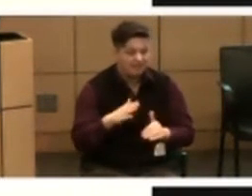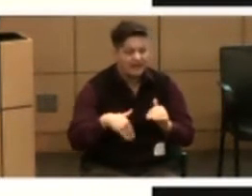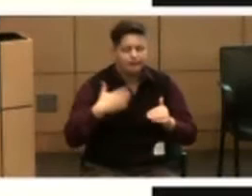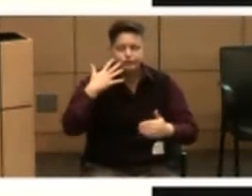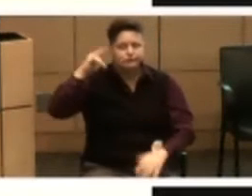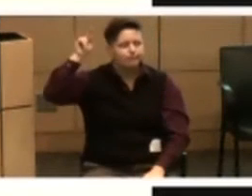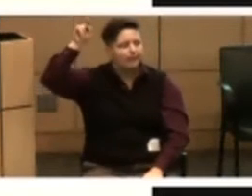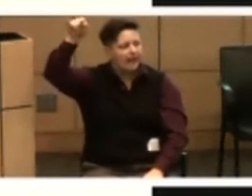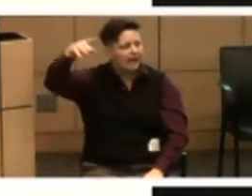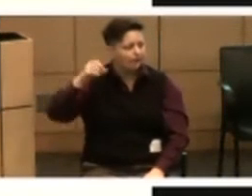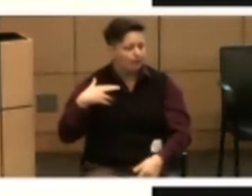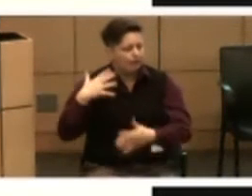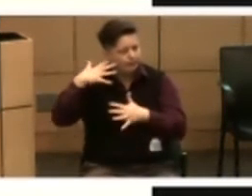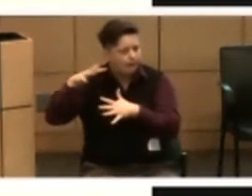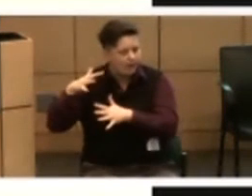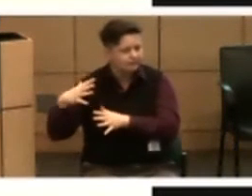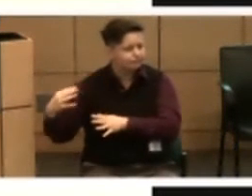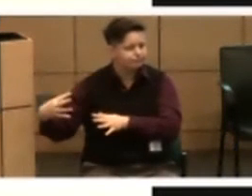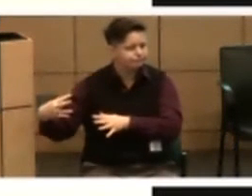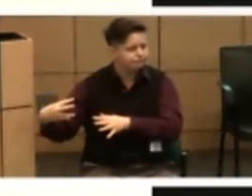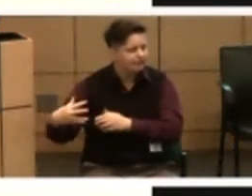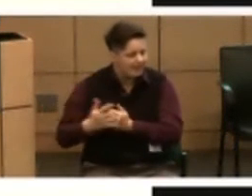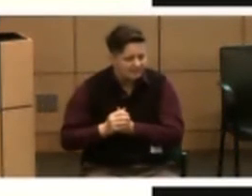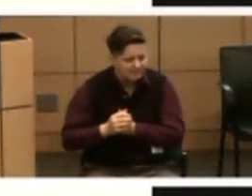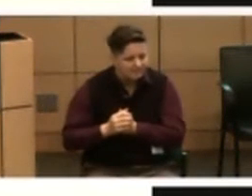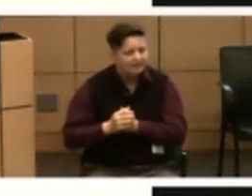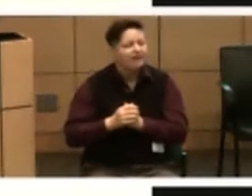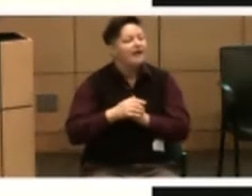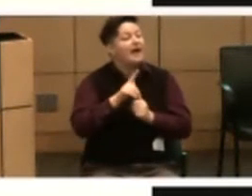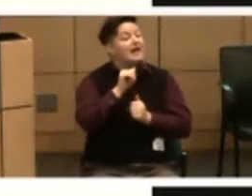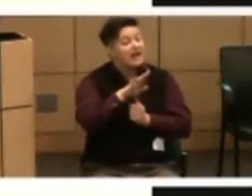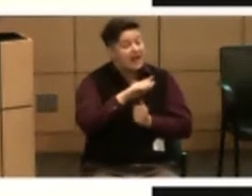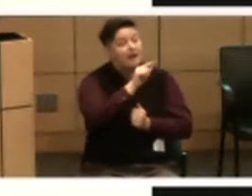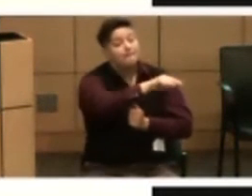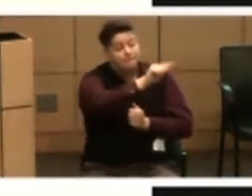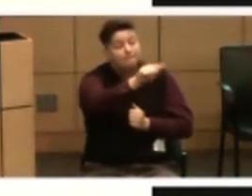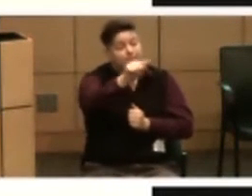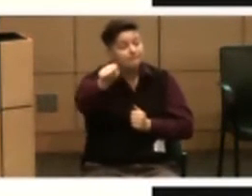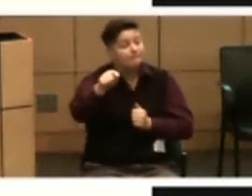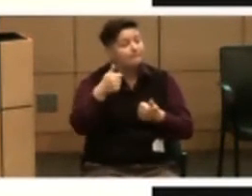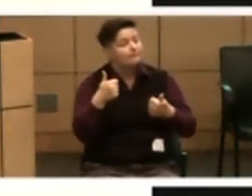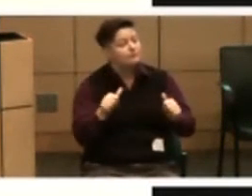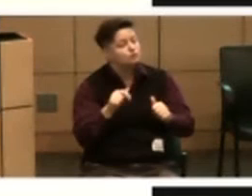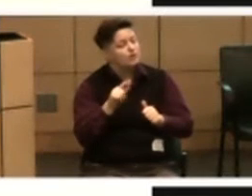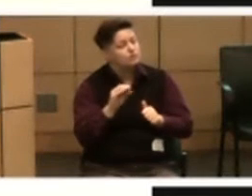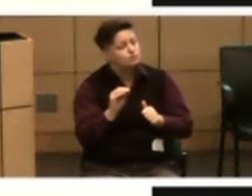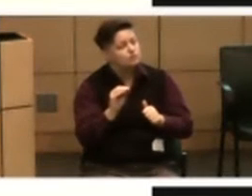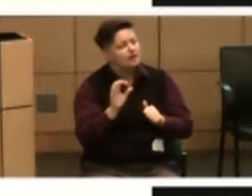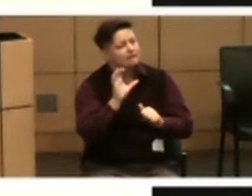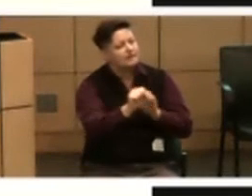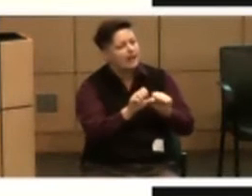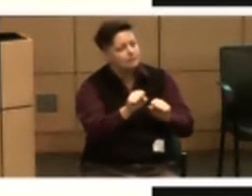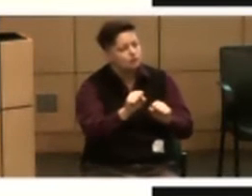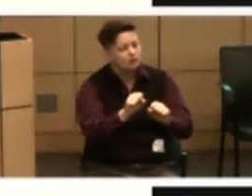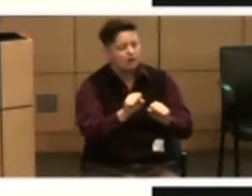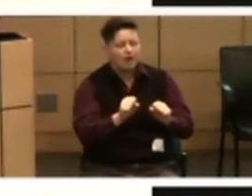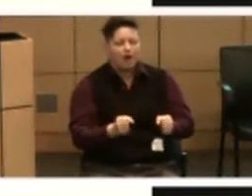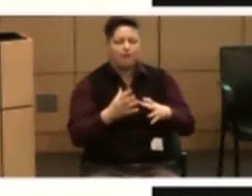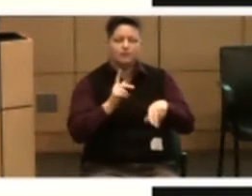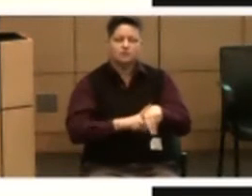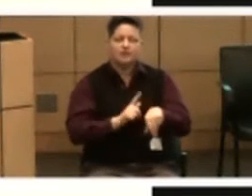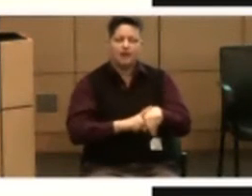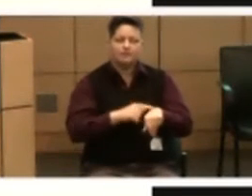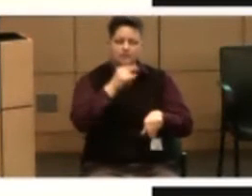there are data from several labs that have tried to kind of capture the proportion of time a child spends in a